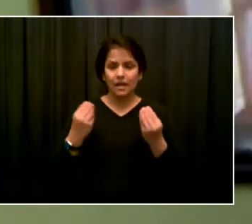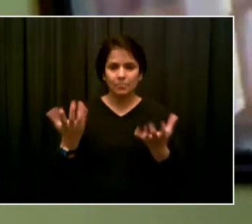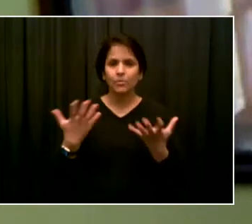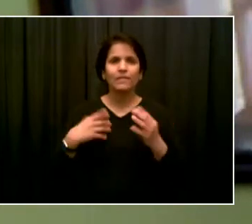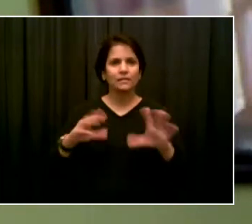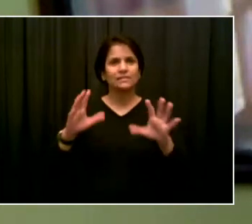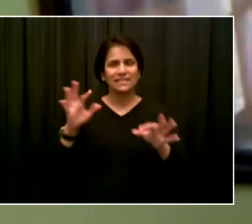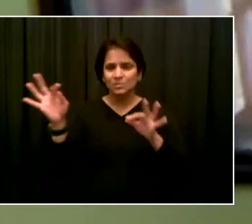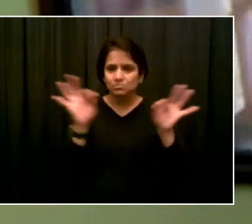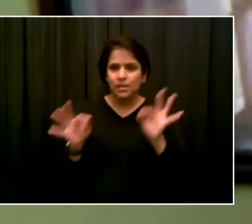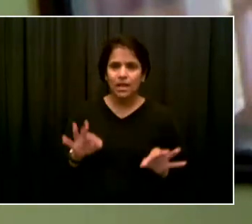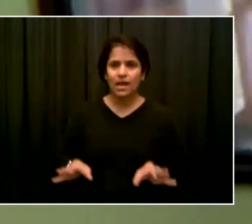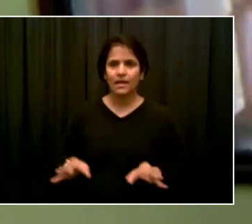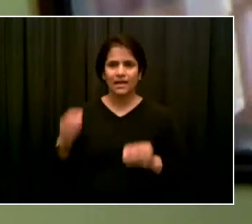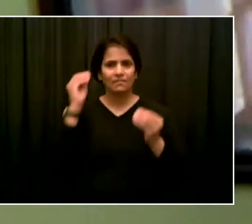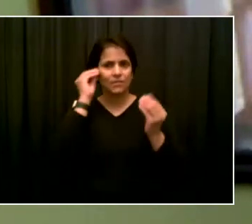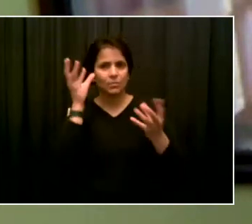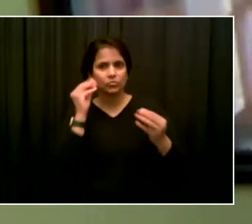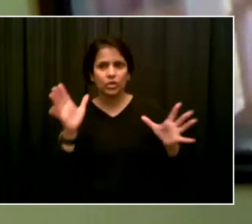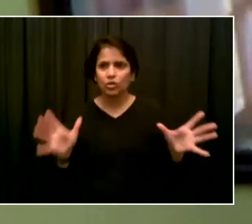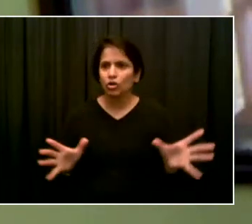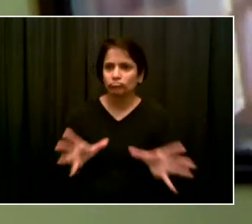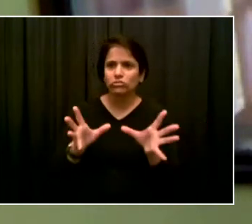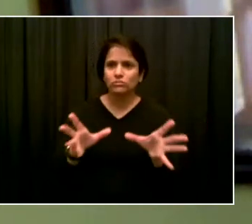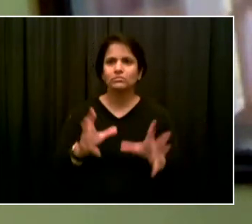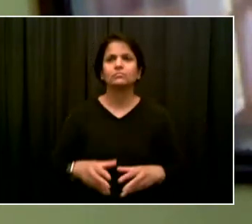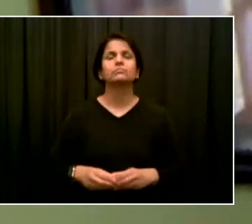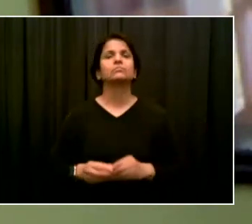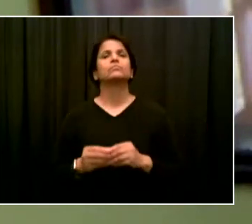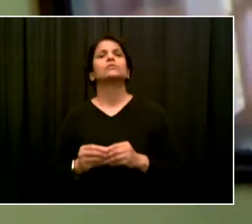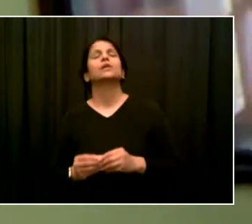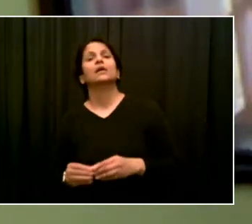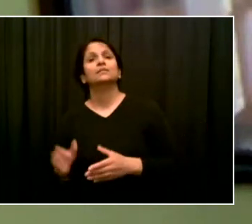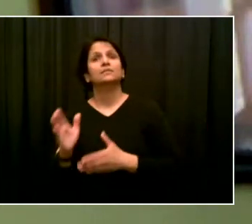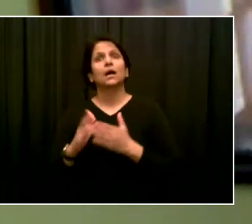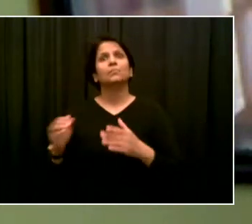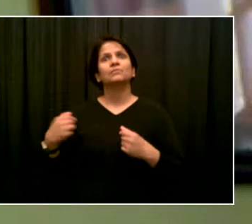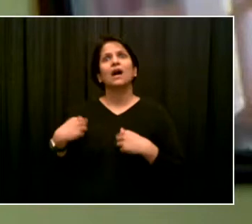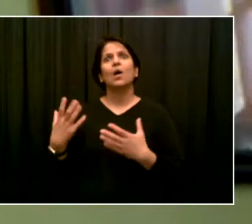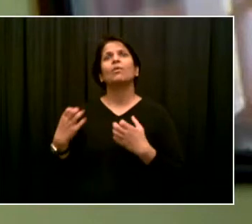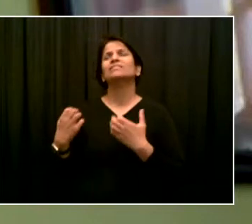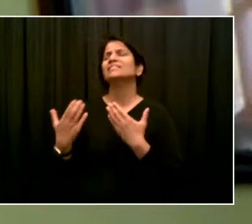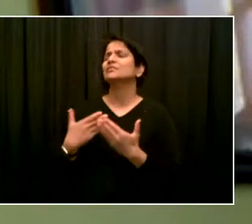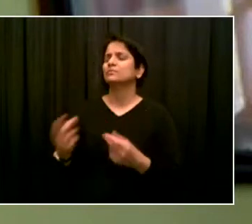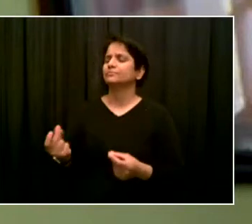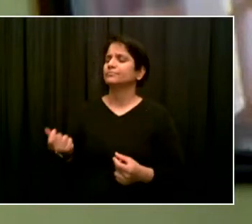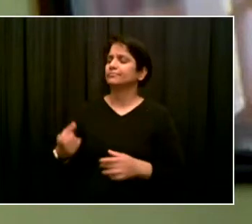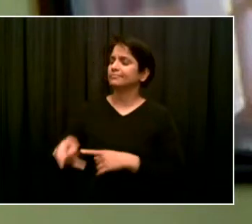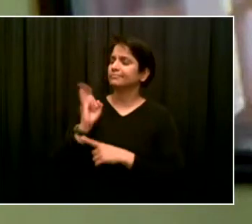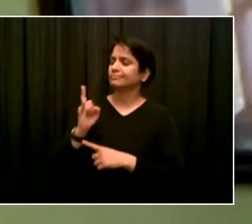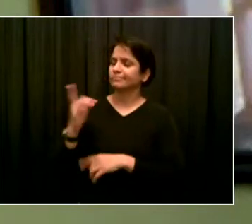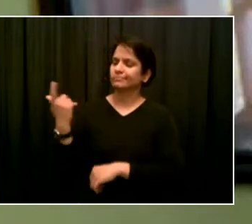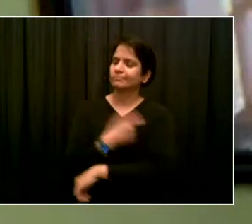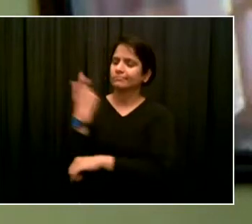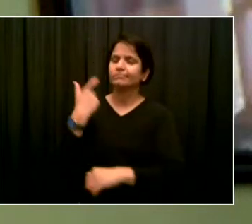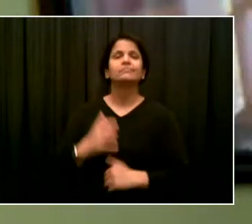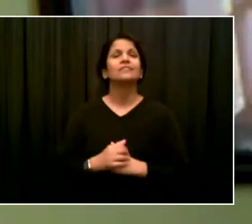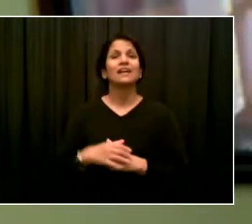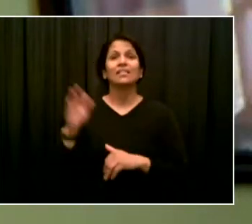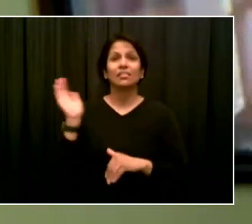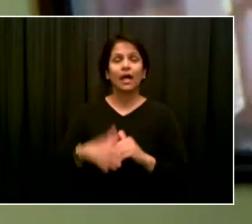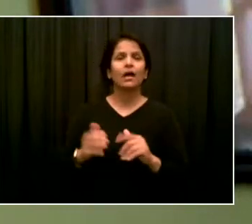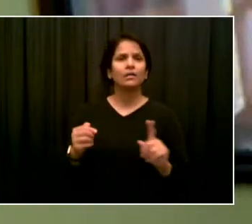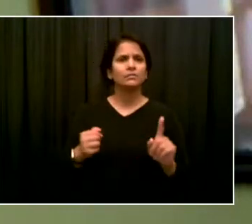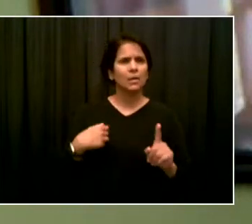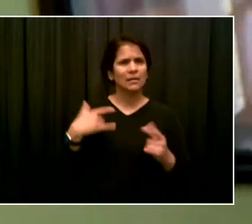but they do have some questions, and they would like to hear an answer from somebody that they trust. Somebody that is either personal to them or in their